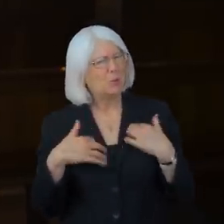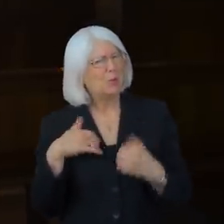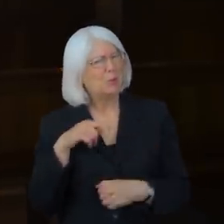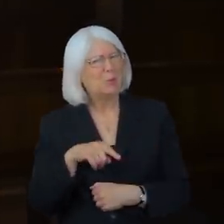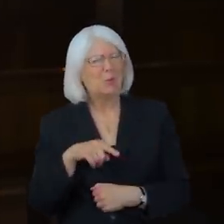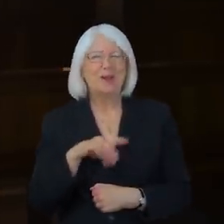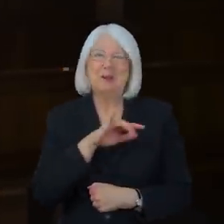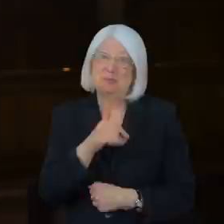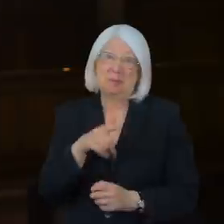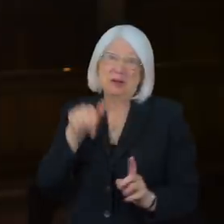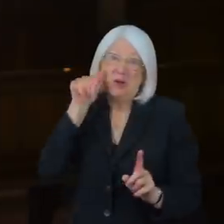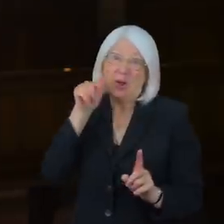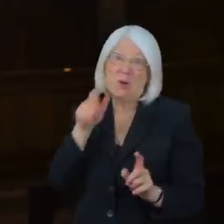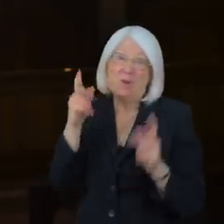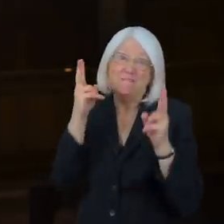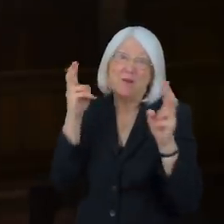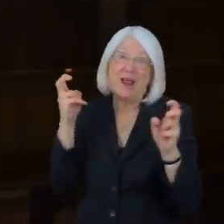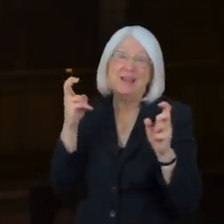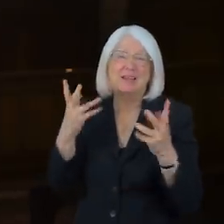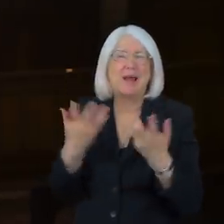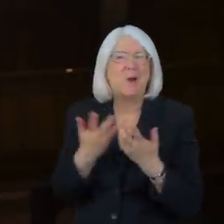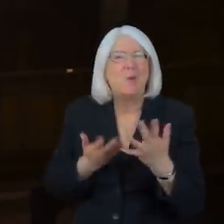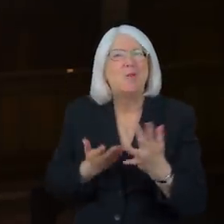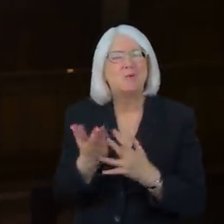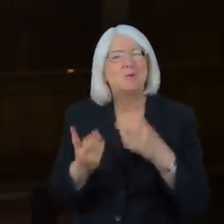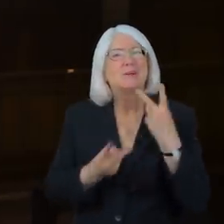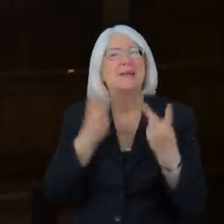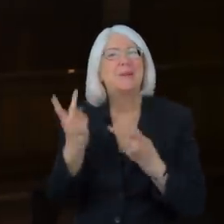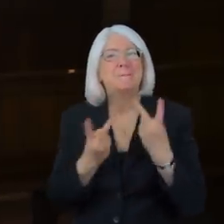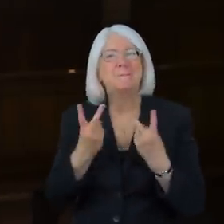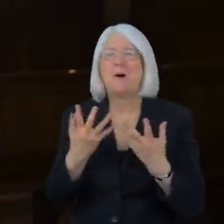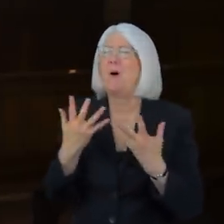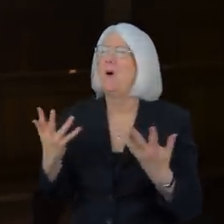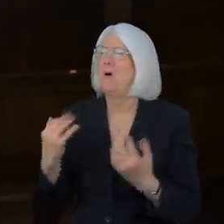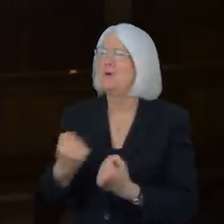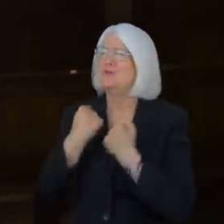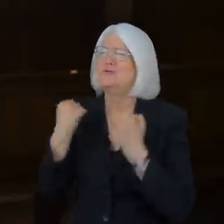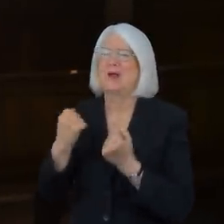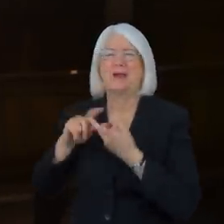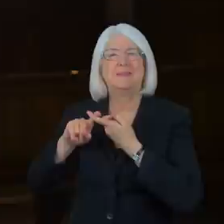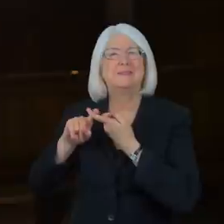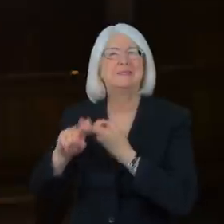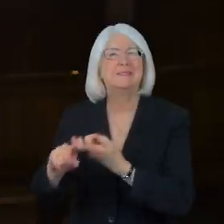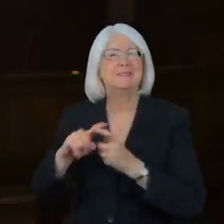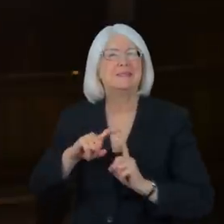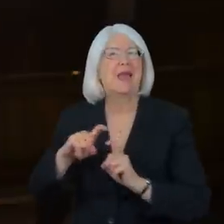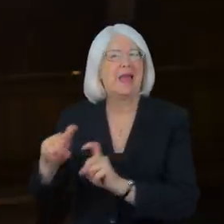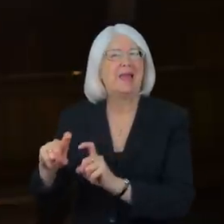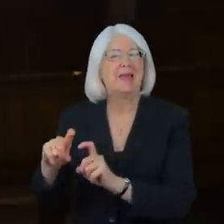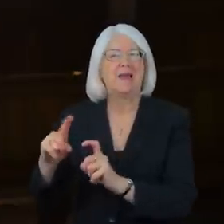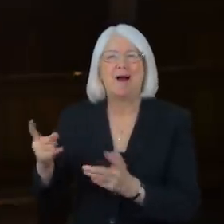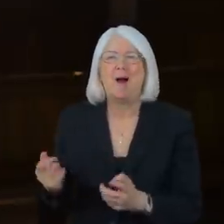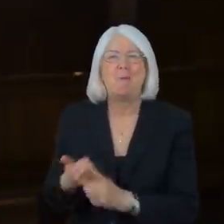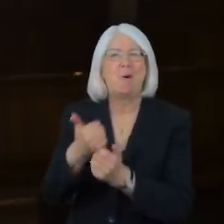probably came into the Queen's vocabulary via the hymn, O strength and stay, upholding all